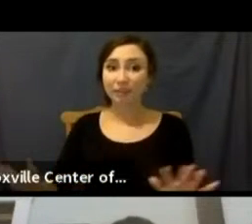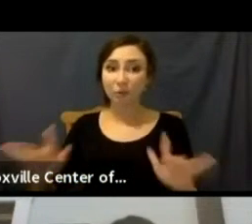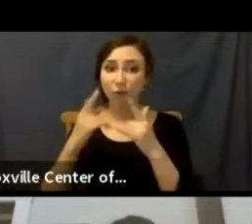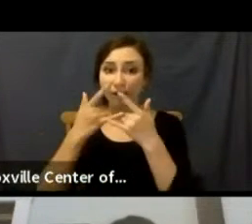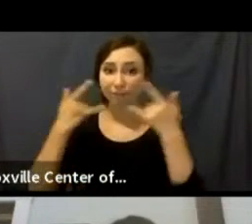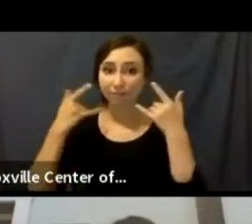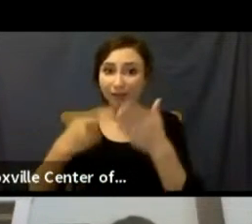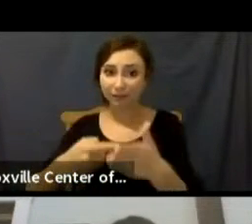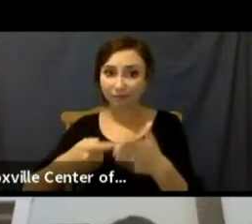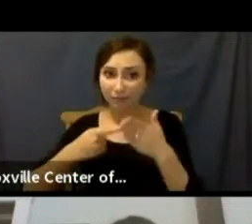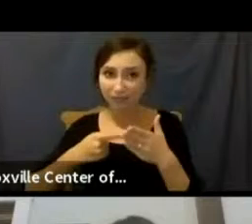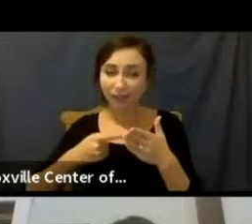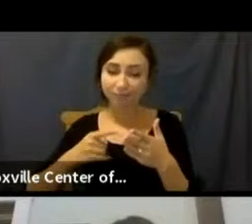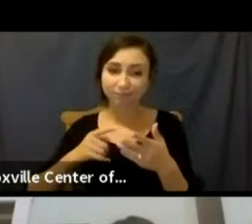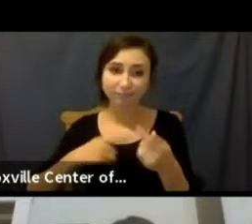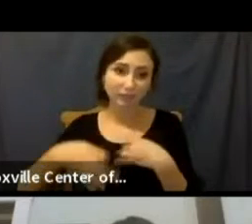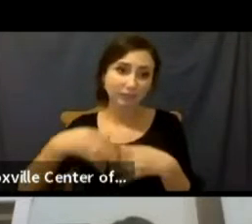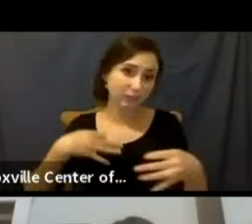instead.